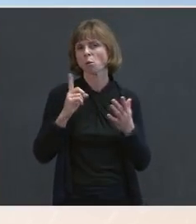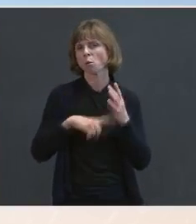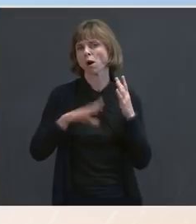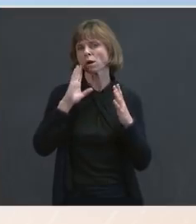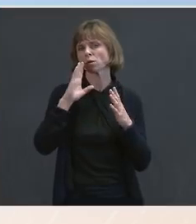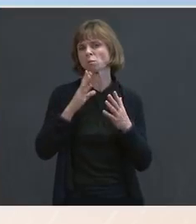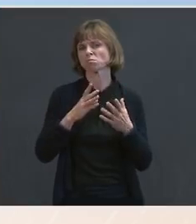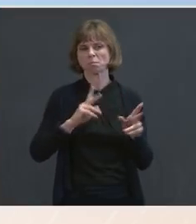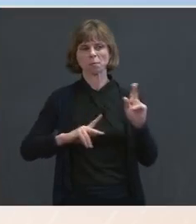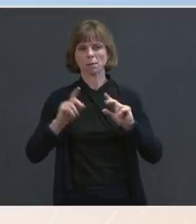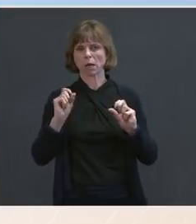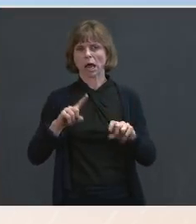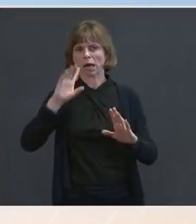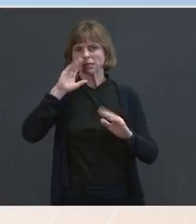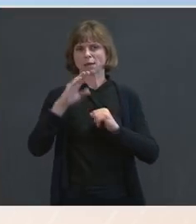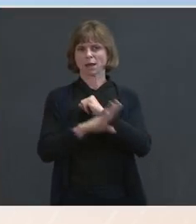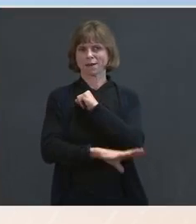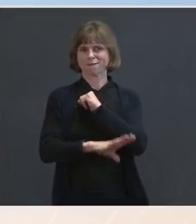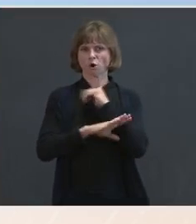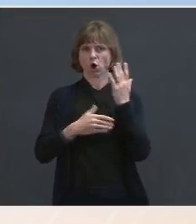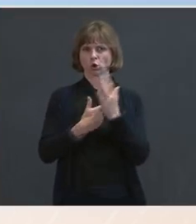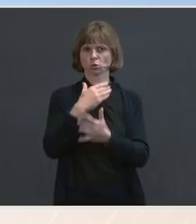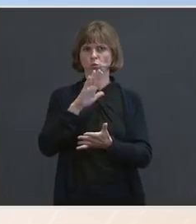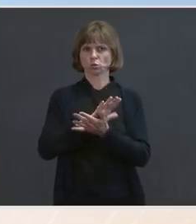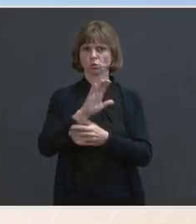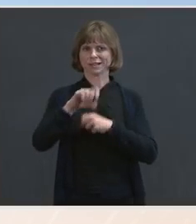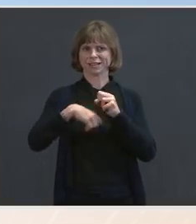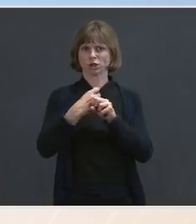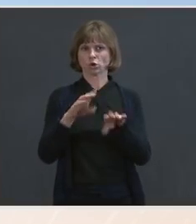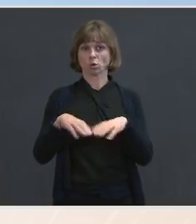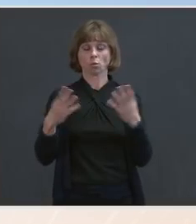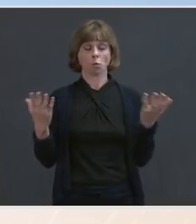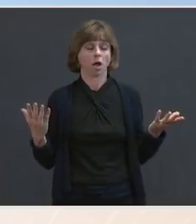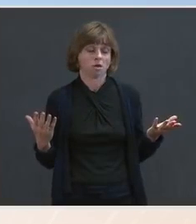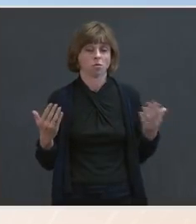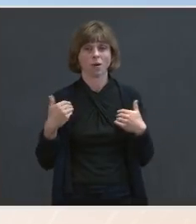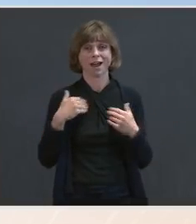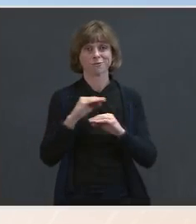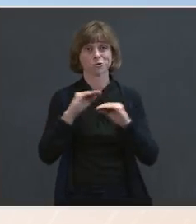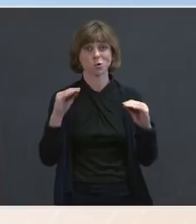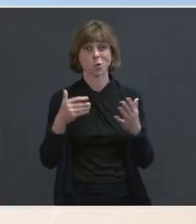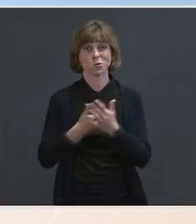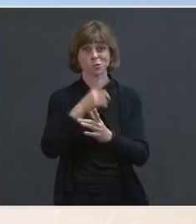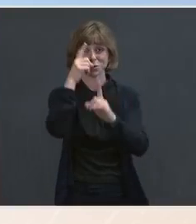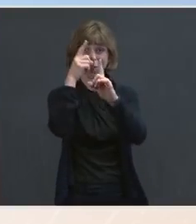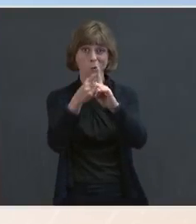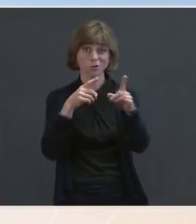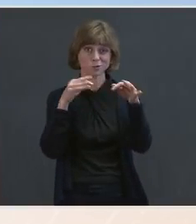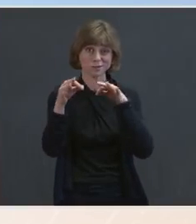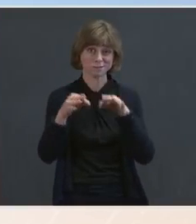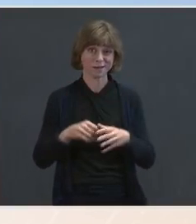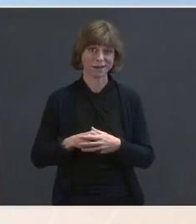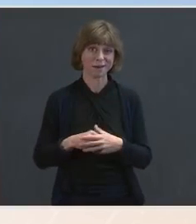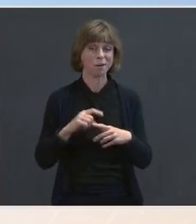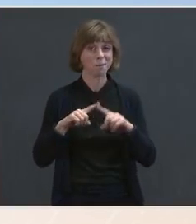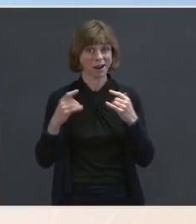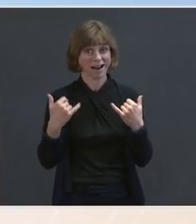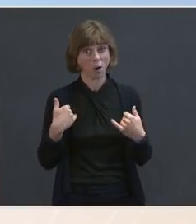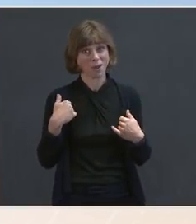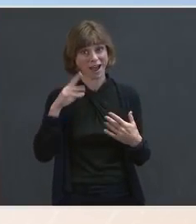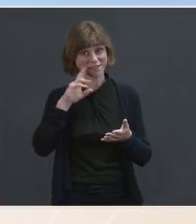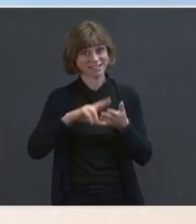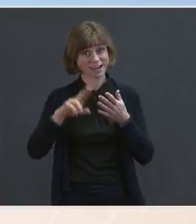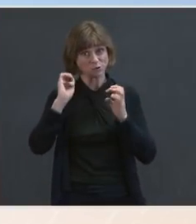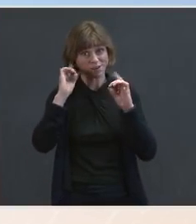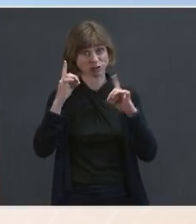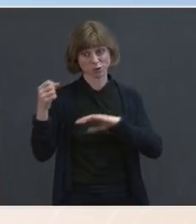what the goal is and what the reasonable expectation should be? Well, we don't have new goals to outline, but I would tell you that now that we have a Secretary of Education in